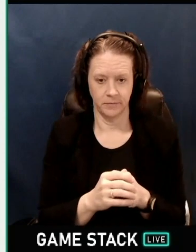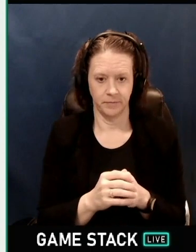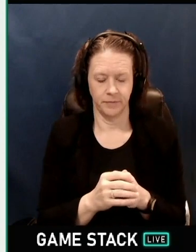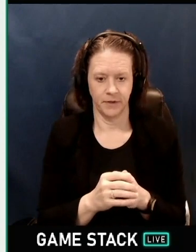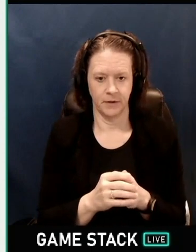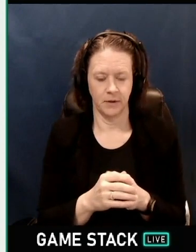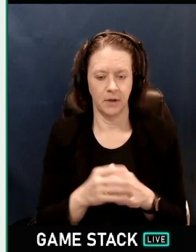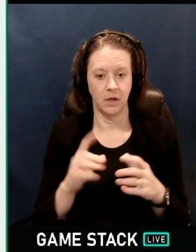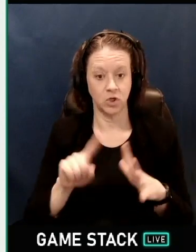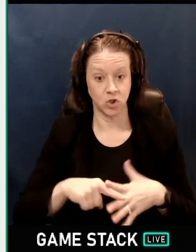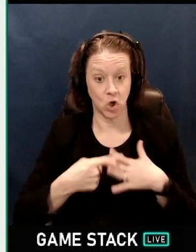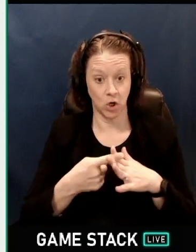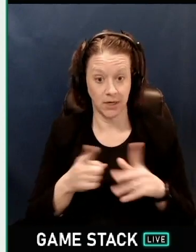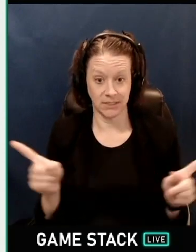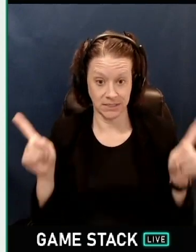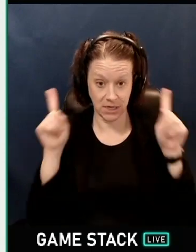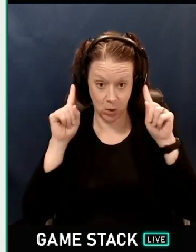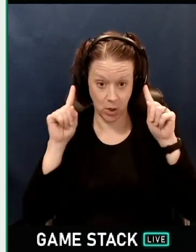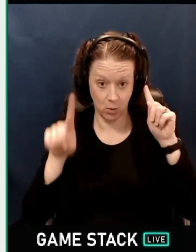Starting in stereo.